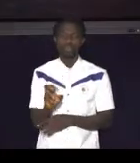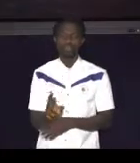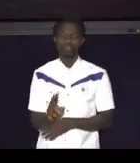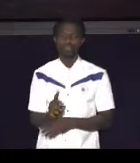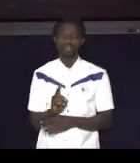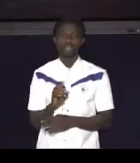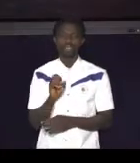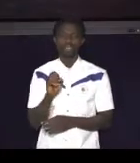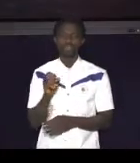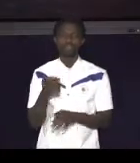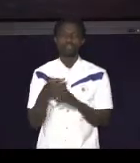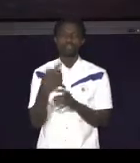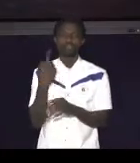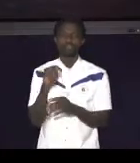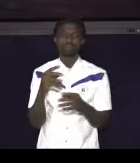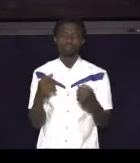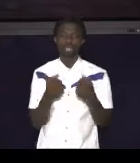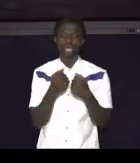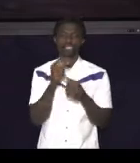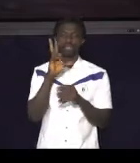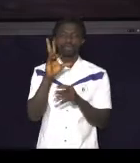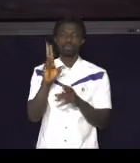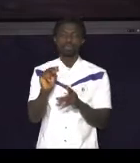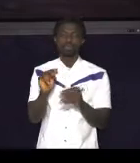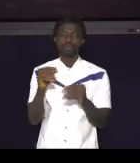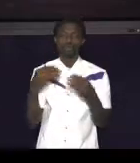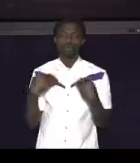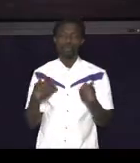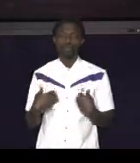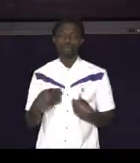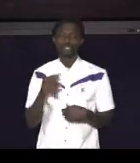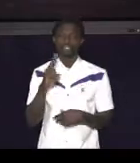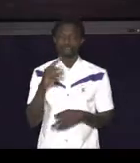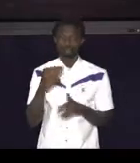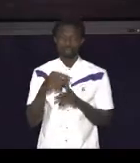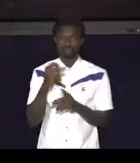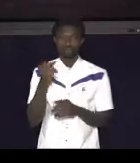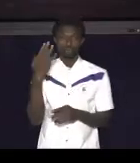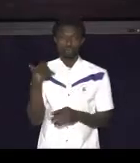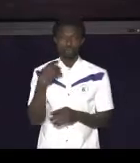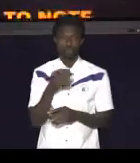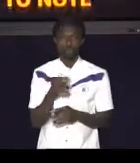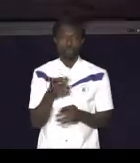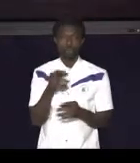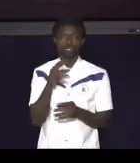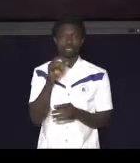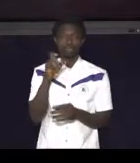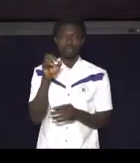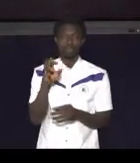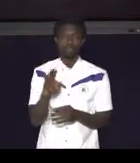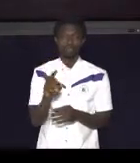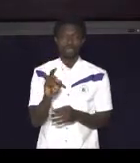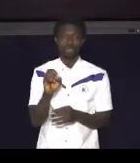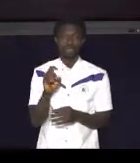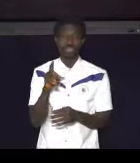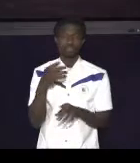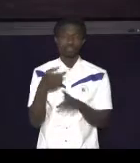recovered from the accident. Nobody, two words, was recovered from the accident.